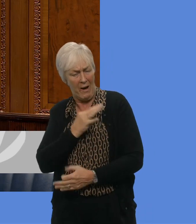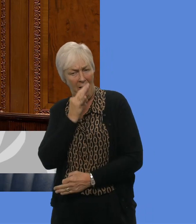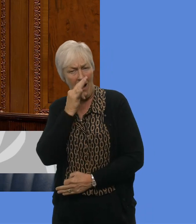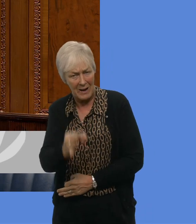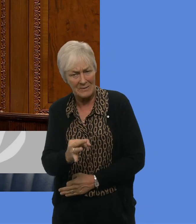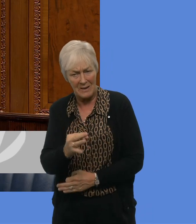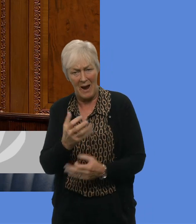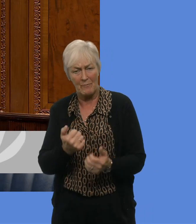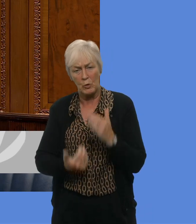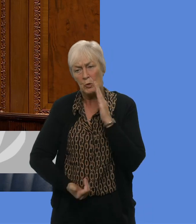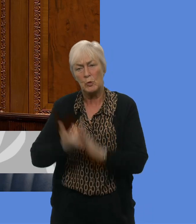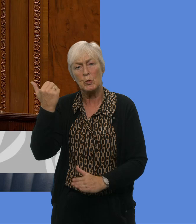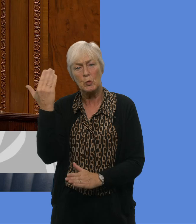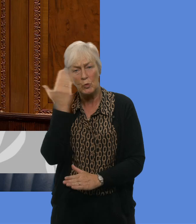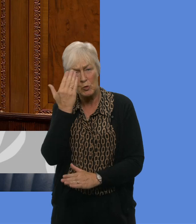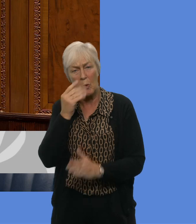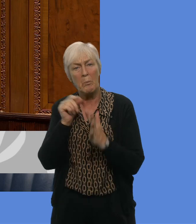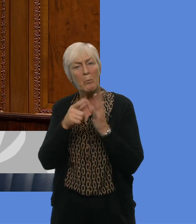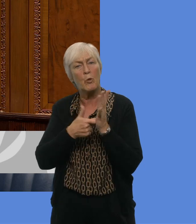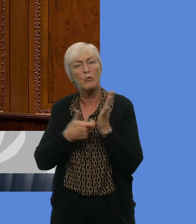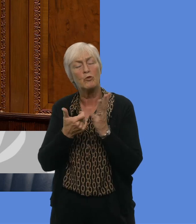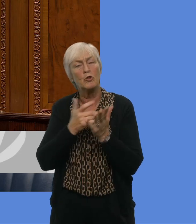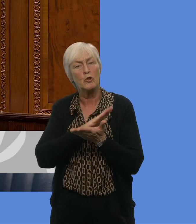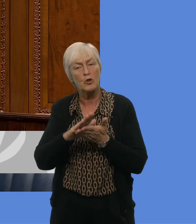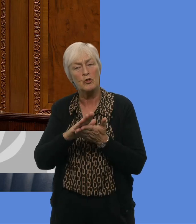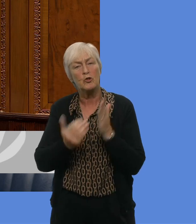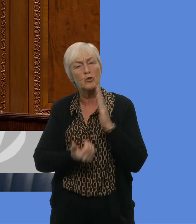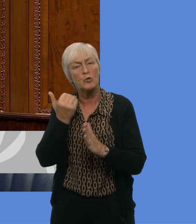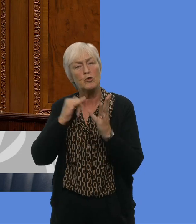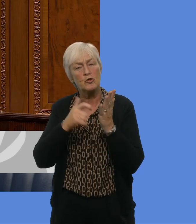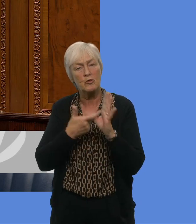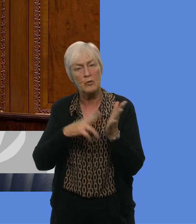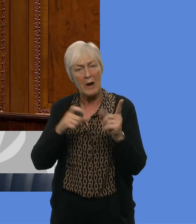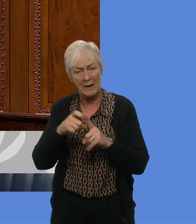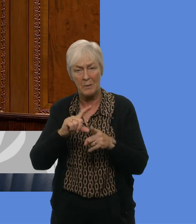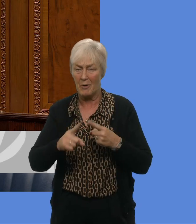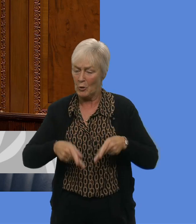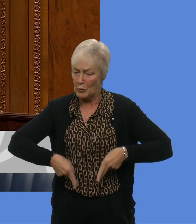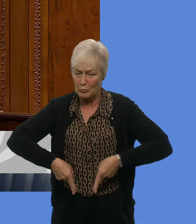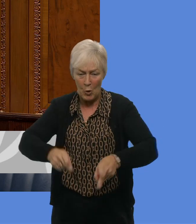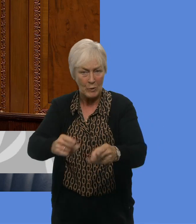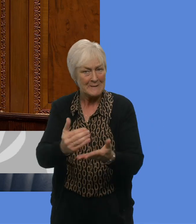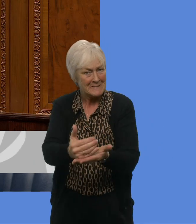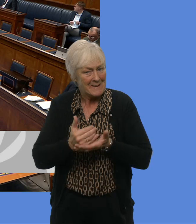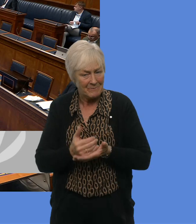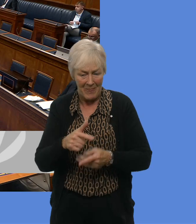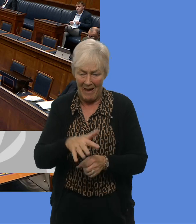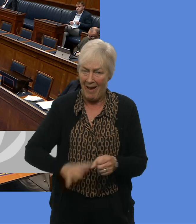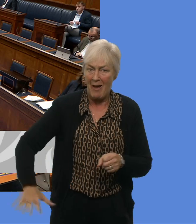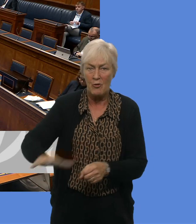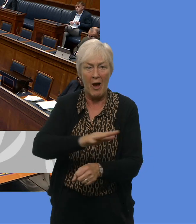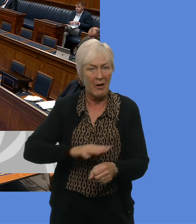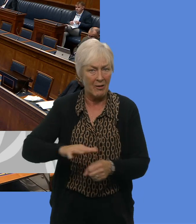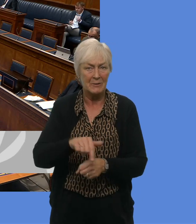there's a fantastic new school of Millstrand in Portrush that has been built, but there is ongoing road safety concerns due to this being a built-up area. Thank Minister.